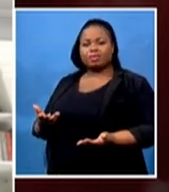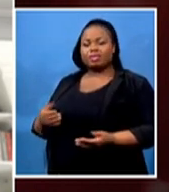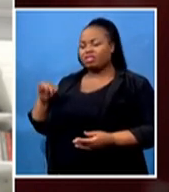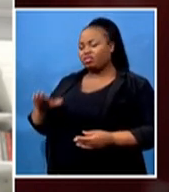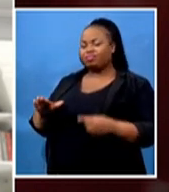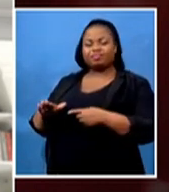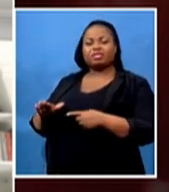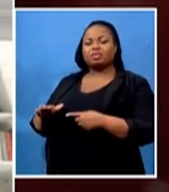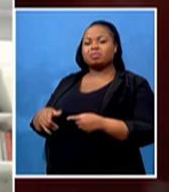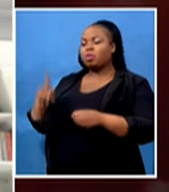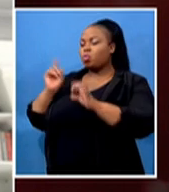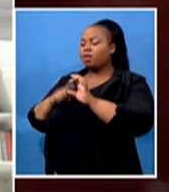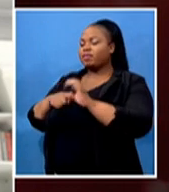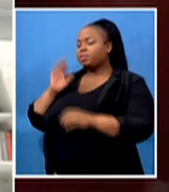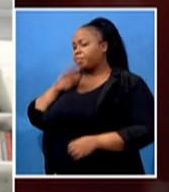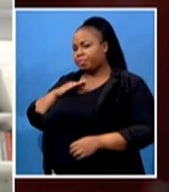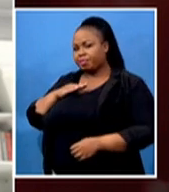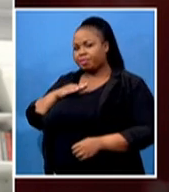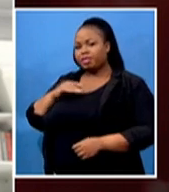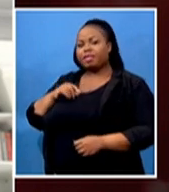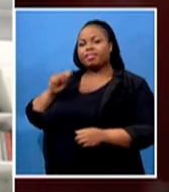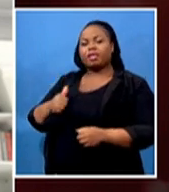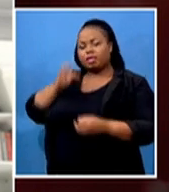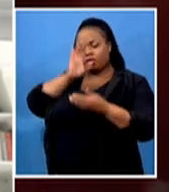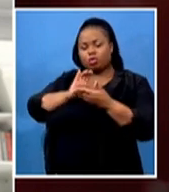these courses that we have, online and blended learning courses,